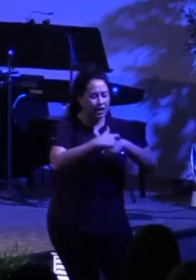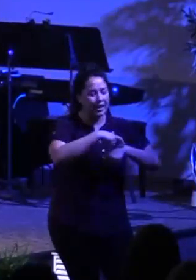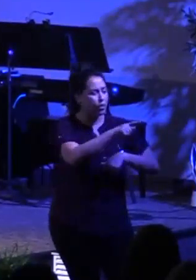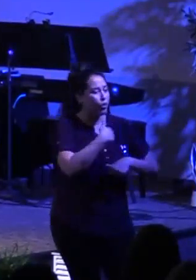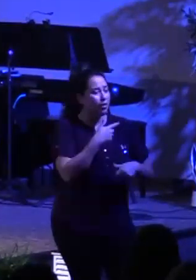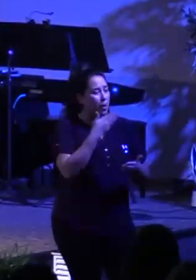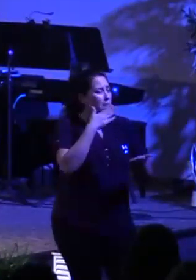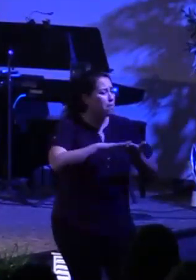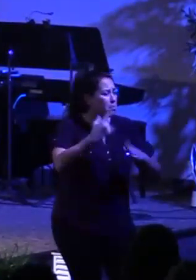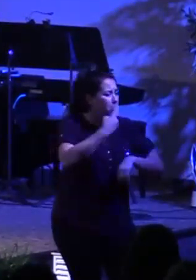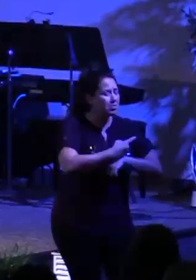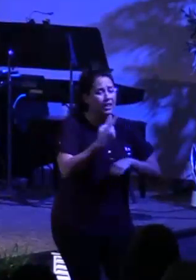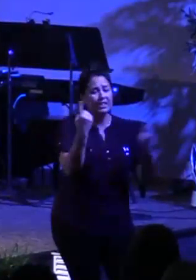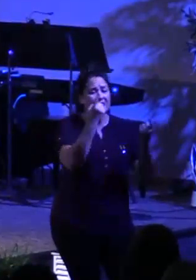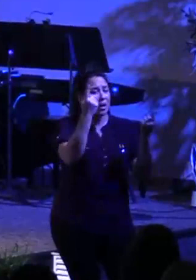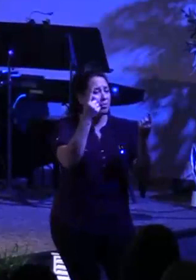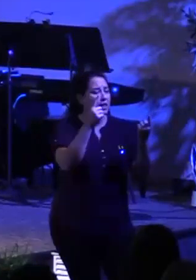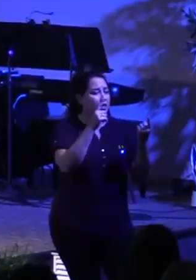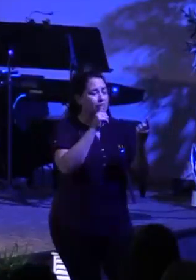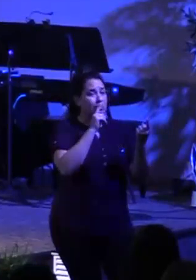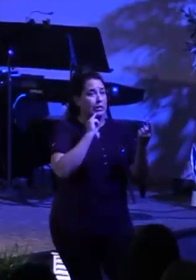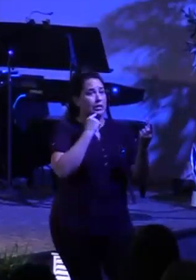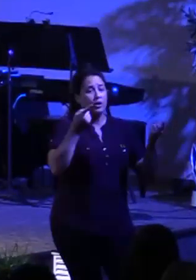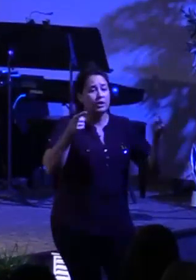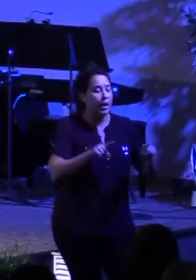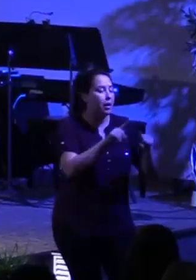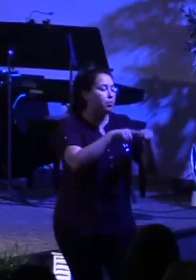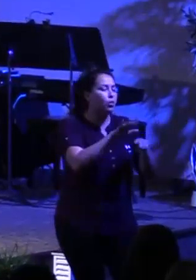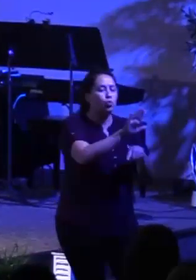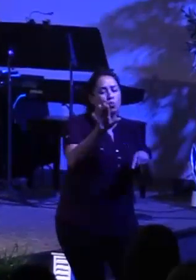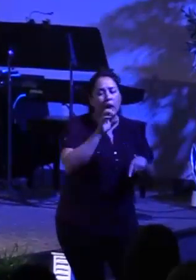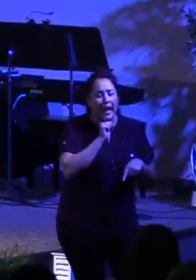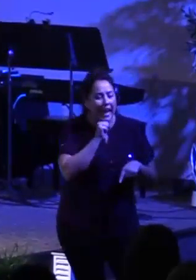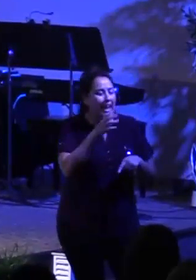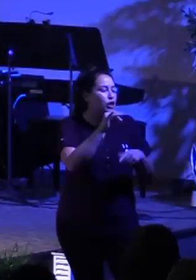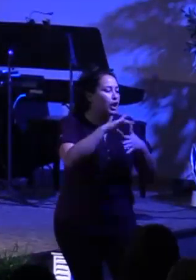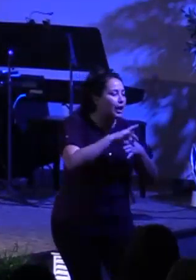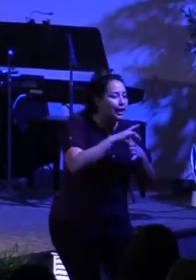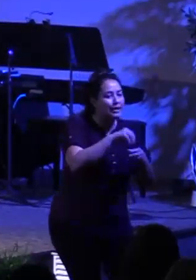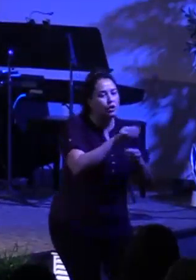significant happens, which, depending on your age, the context where you are, it happens quite a bit, right?